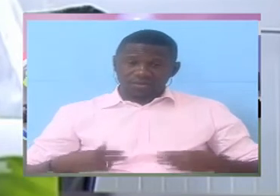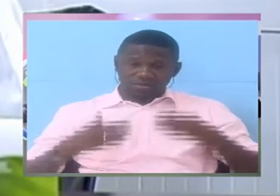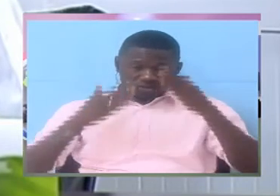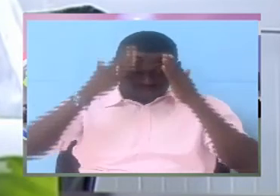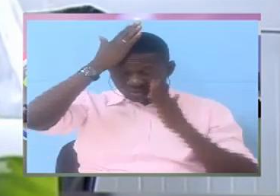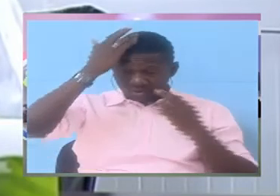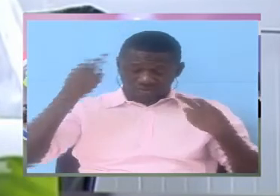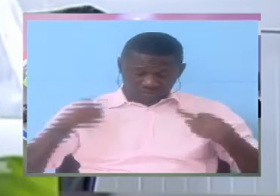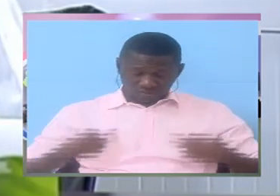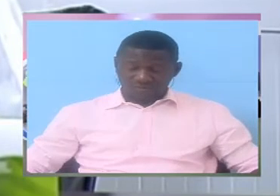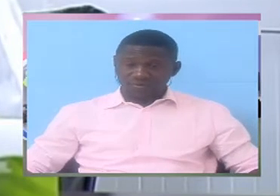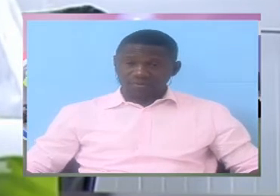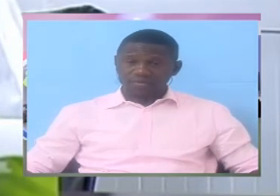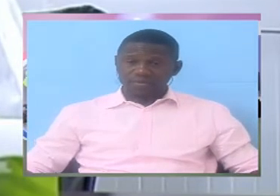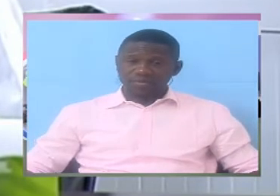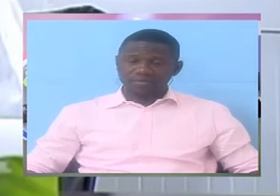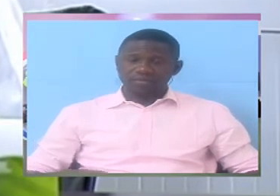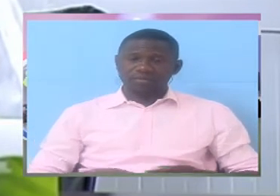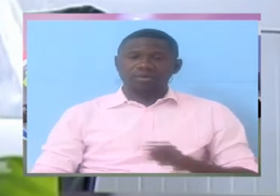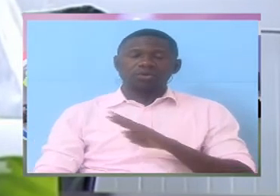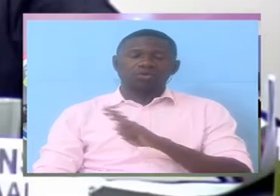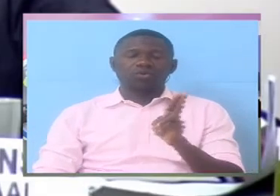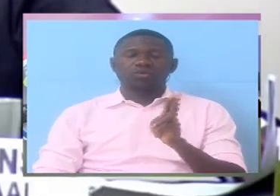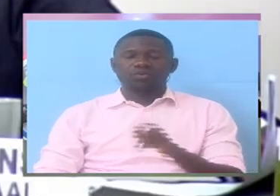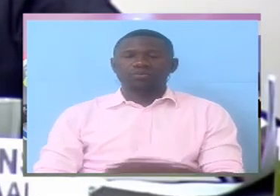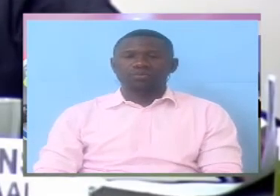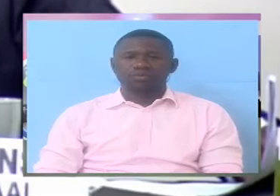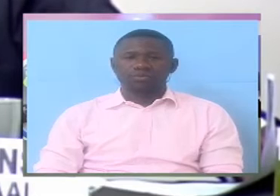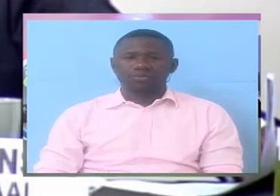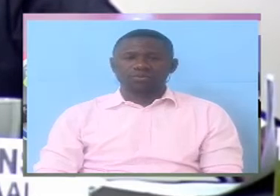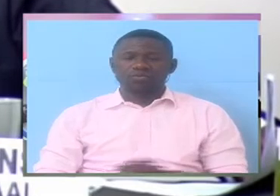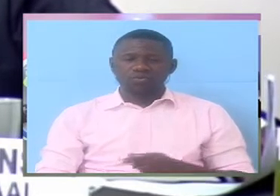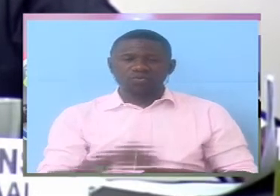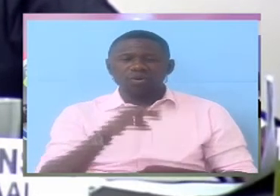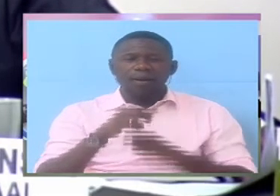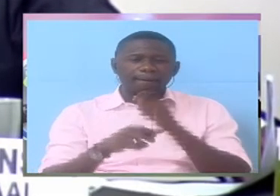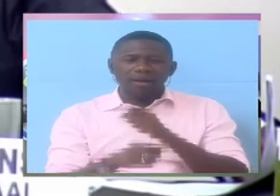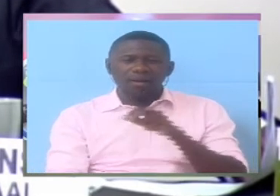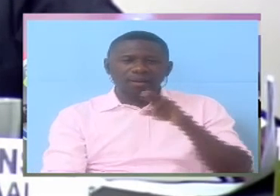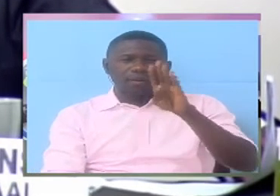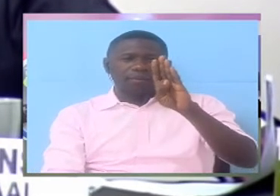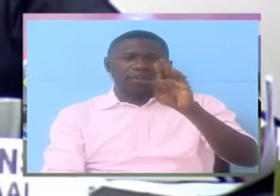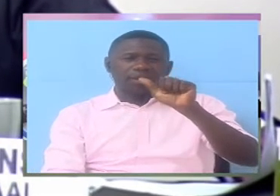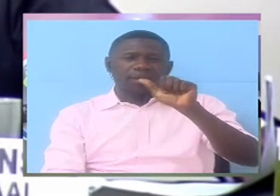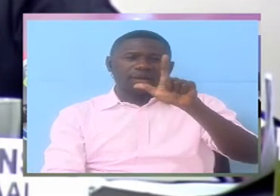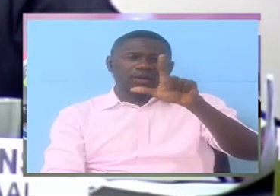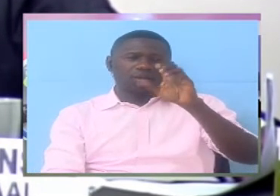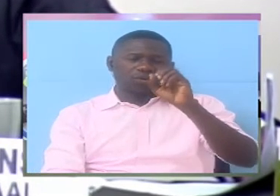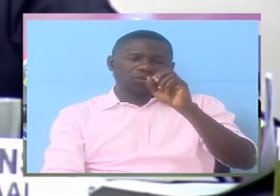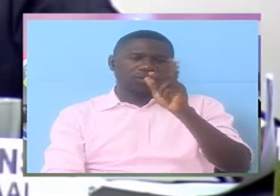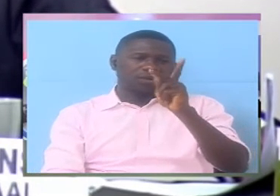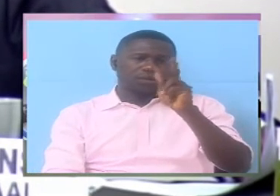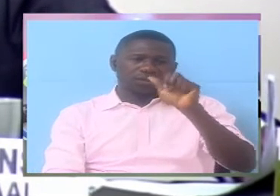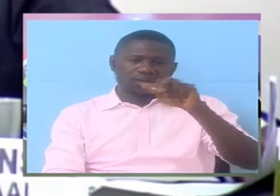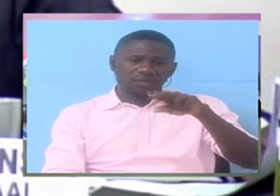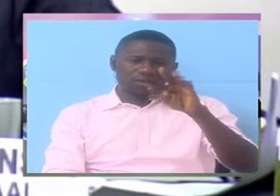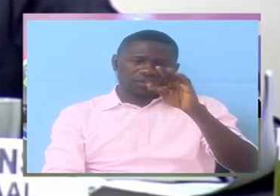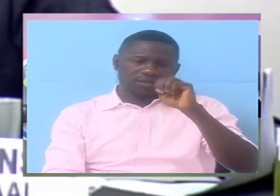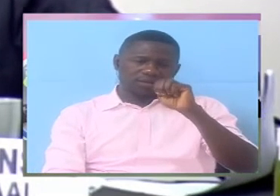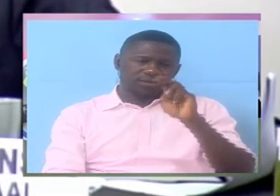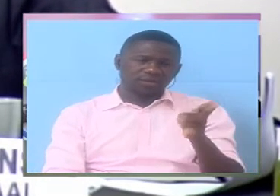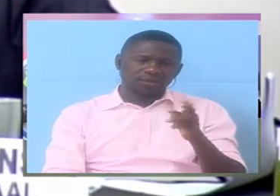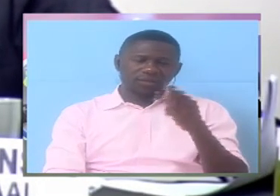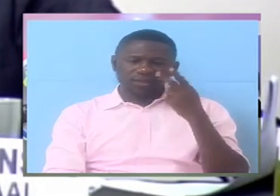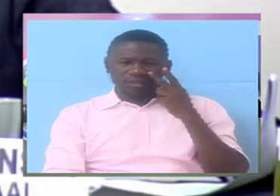No. Ani? Would Balo Kante see what NIA officers were wearing? For Balo